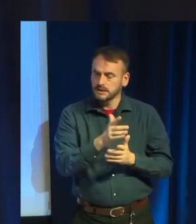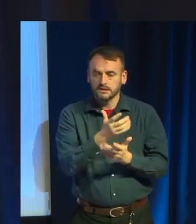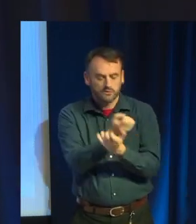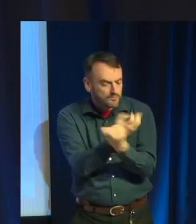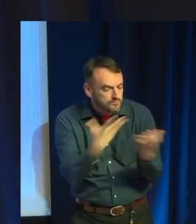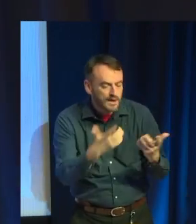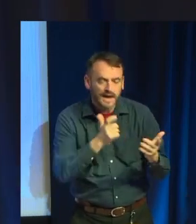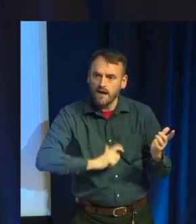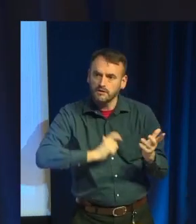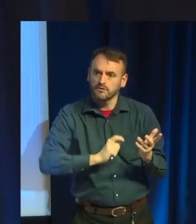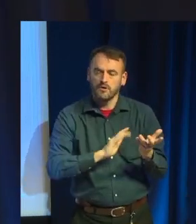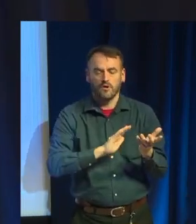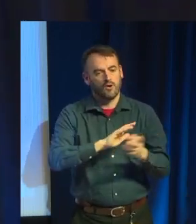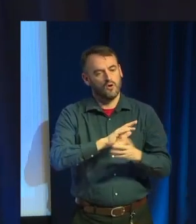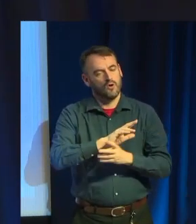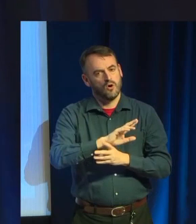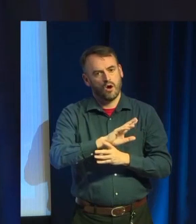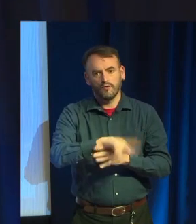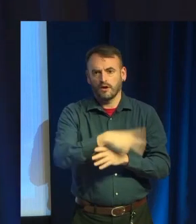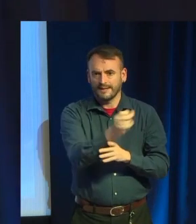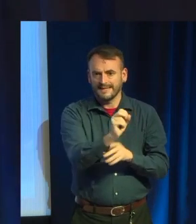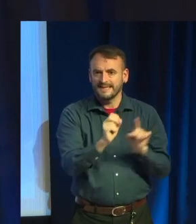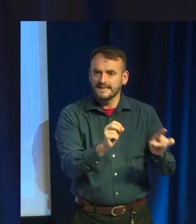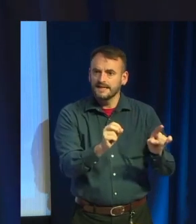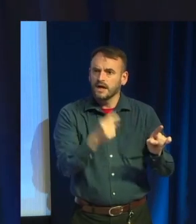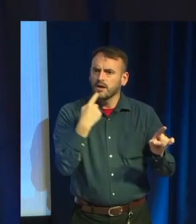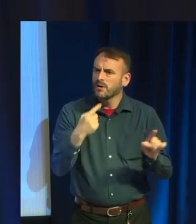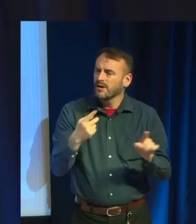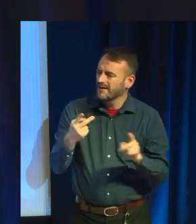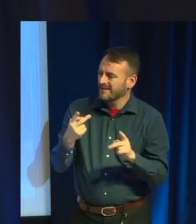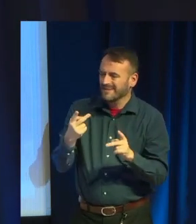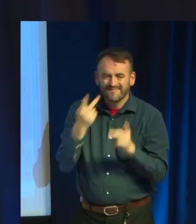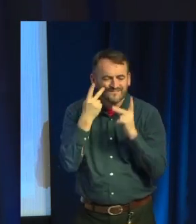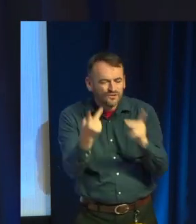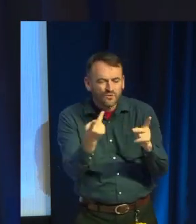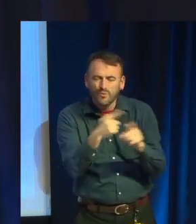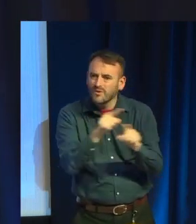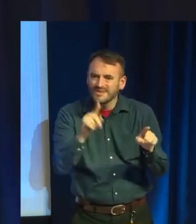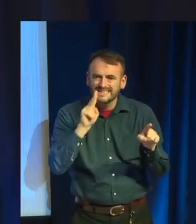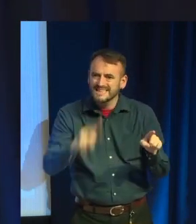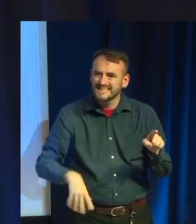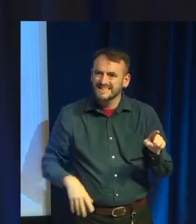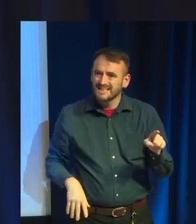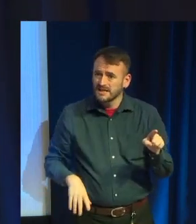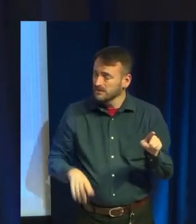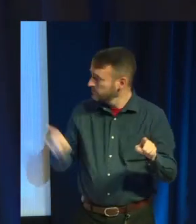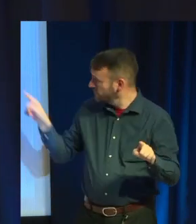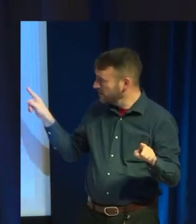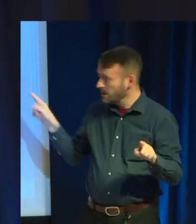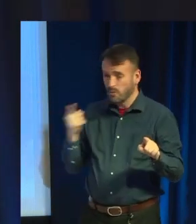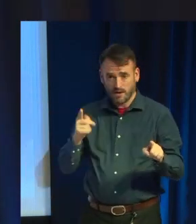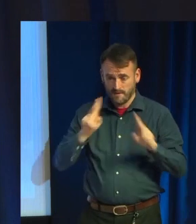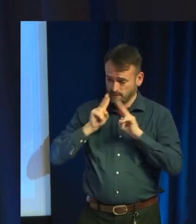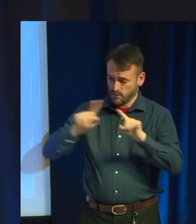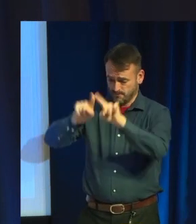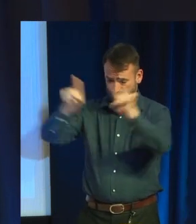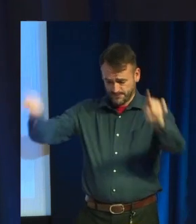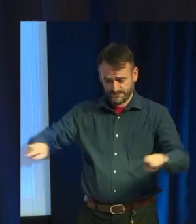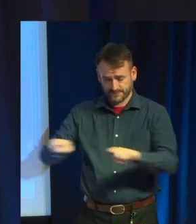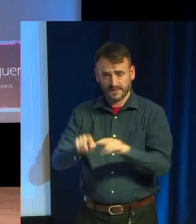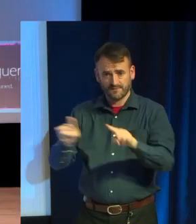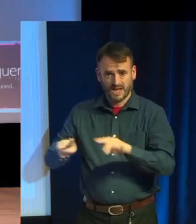without visualization, so all that you just saw in that in a video, that's